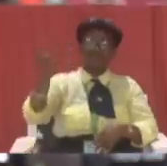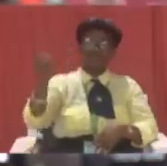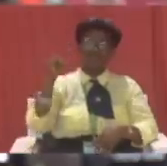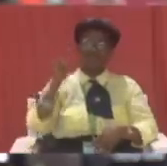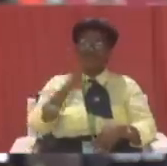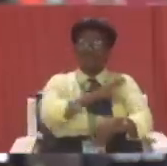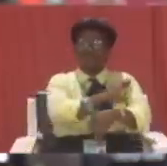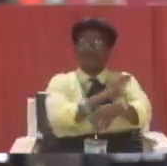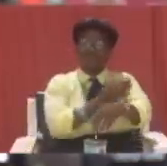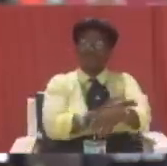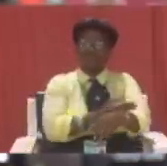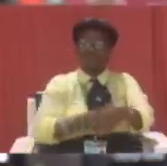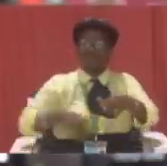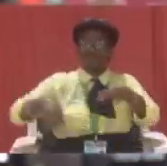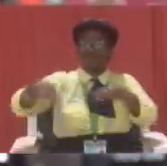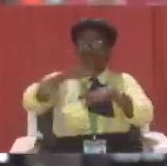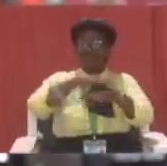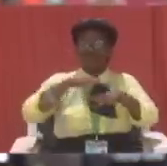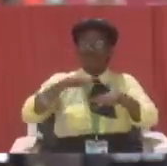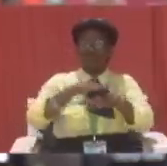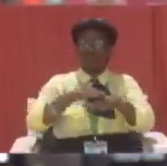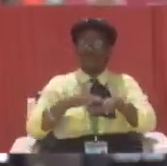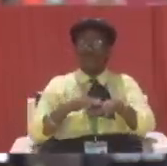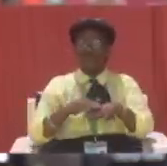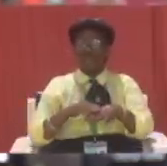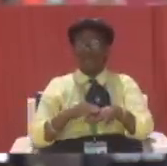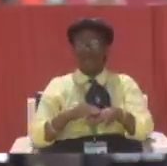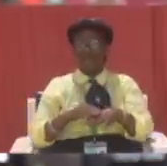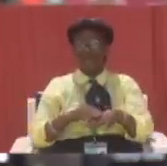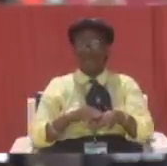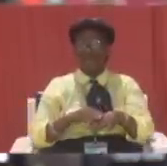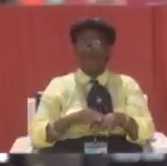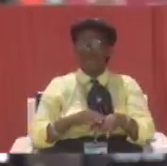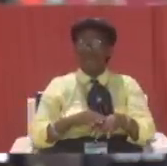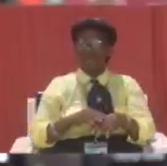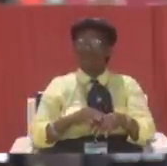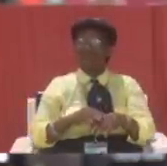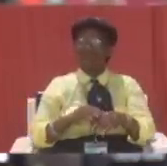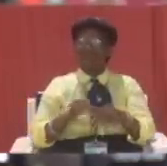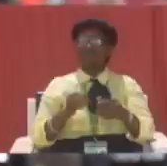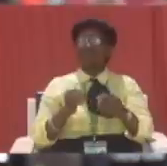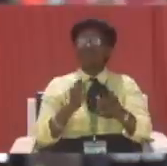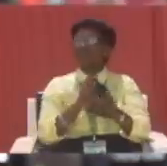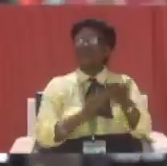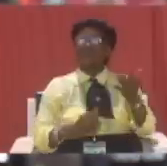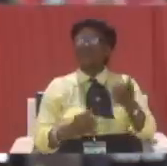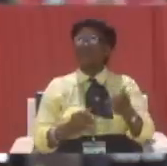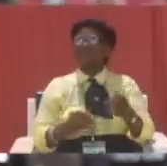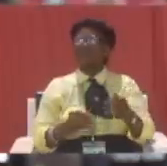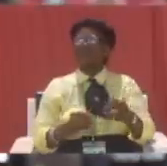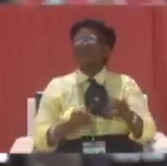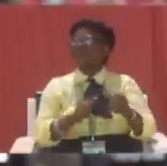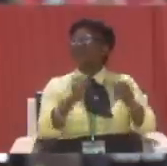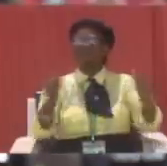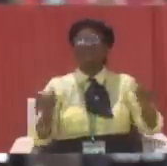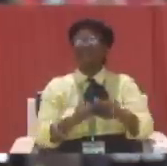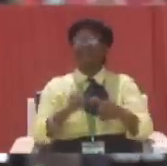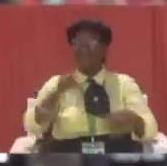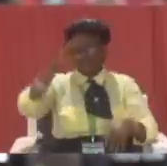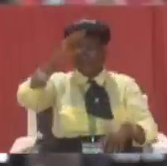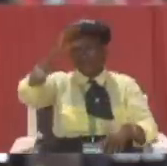over a handful of vagabonds and turned them to mighty